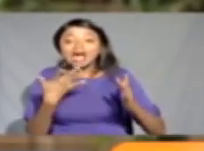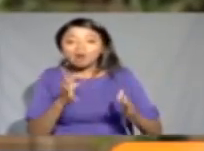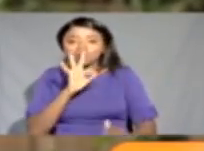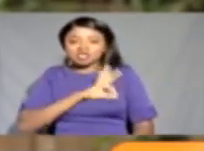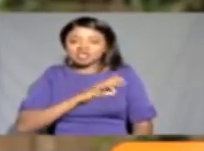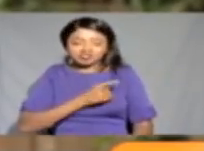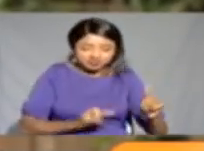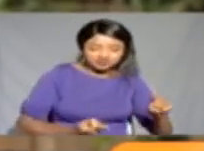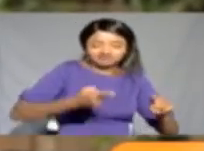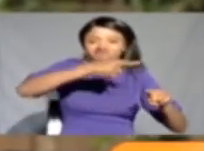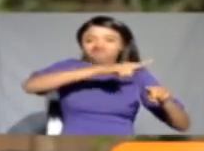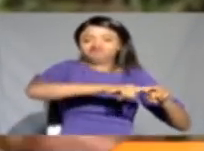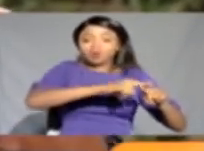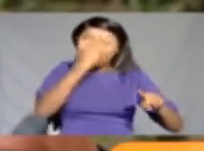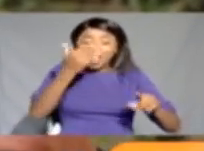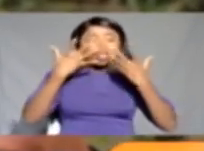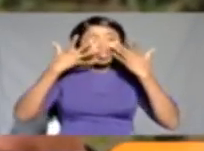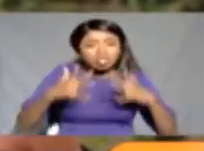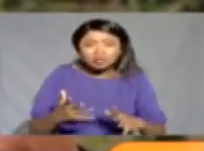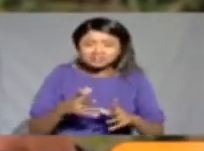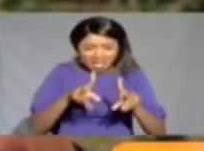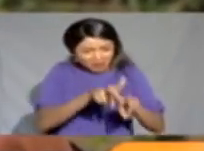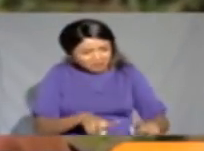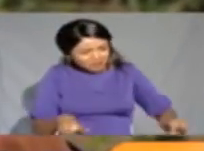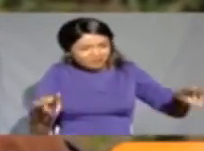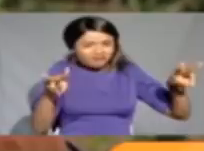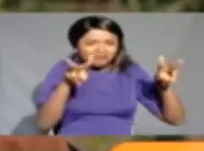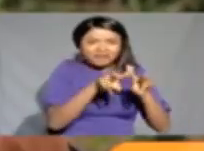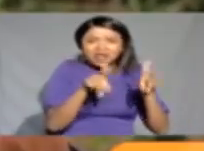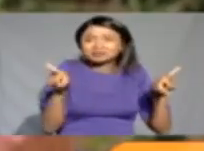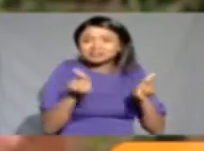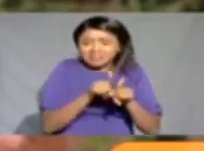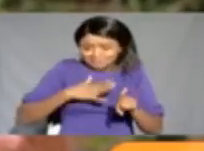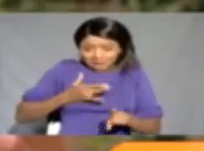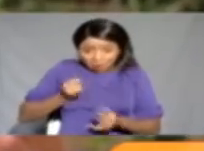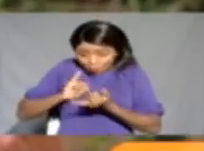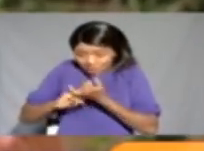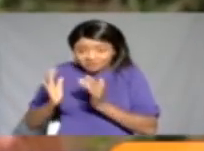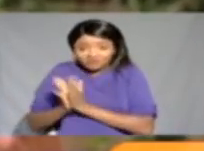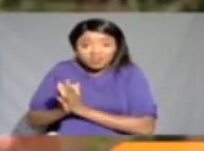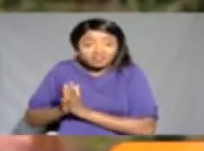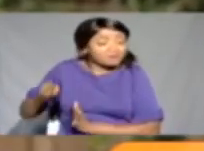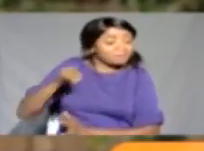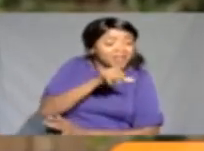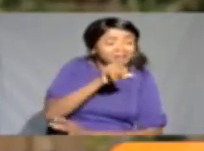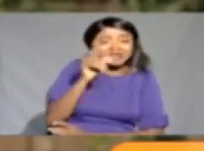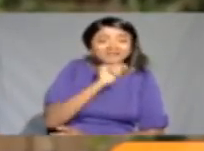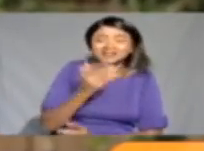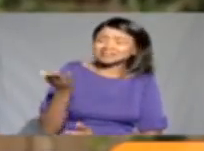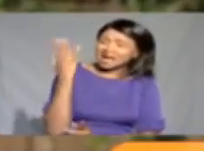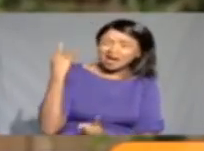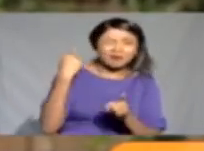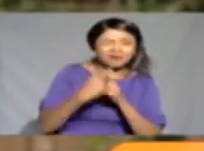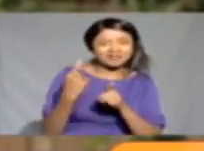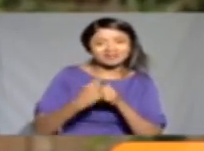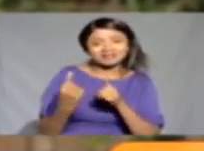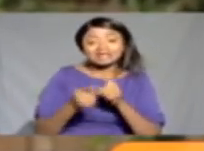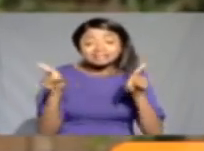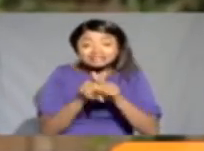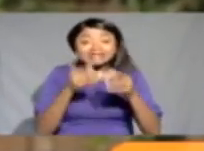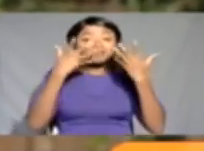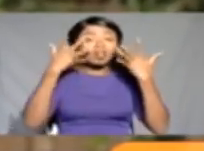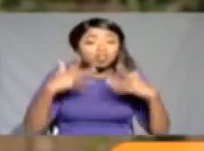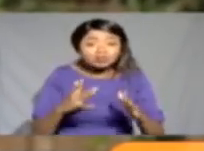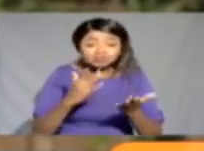that has occurred because of the value of what we pay, what my wife and I paid all that those years ago, and the loss of